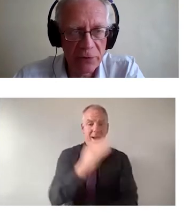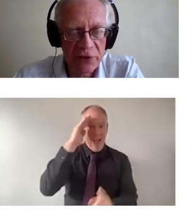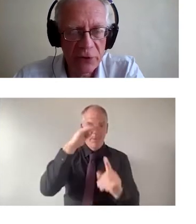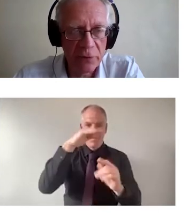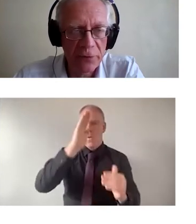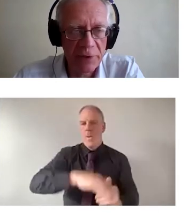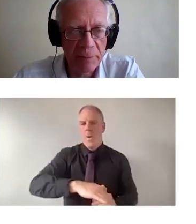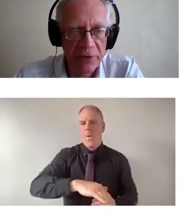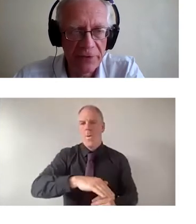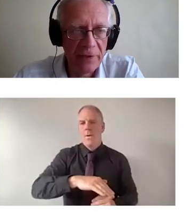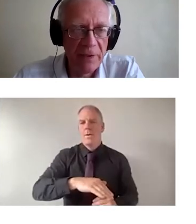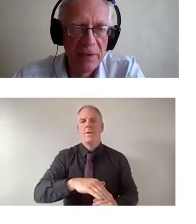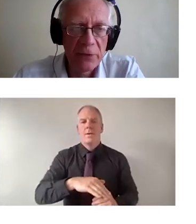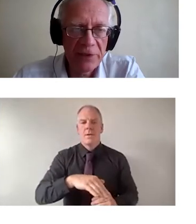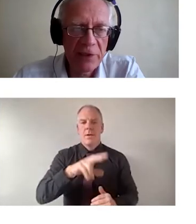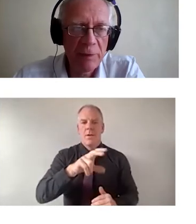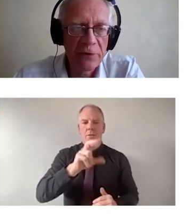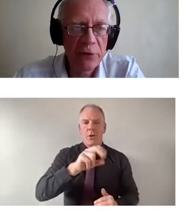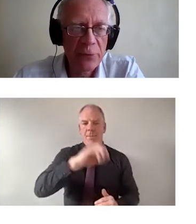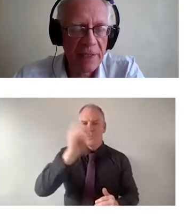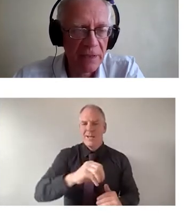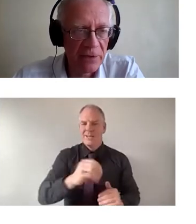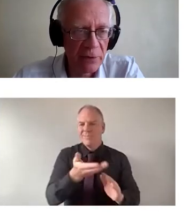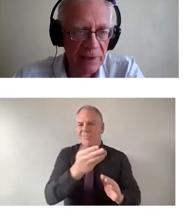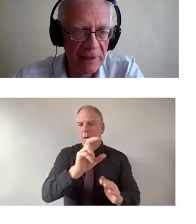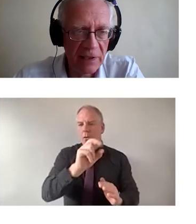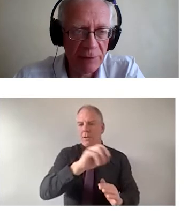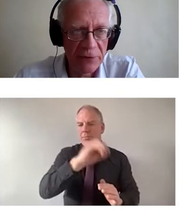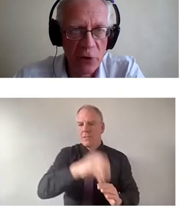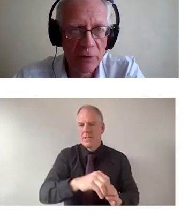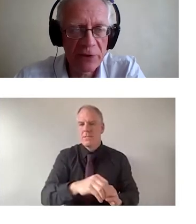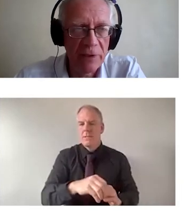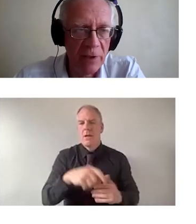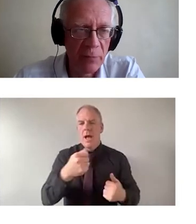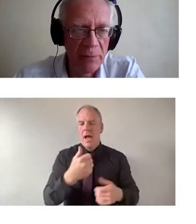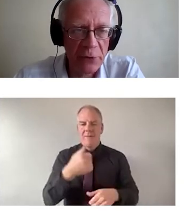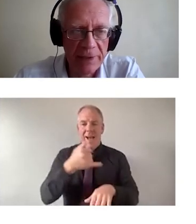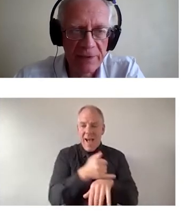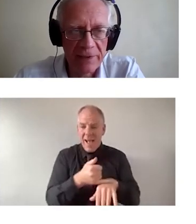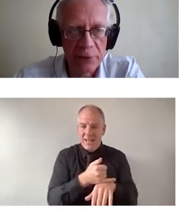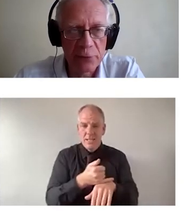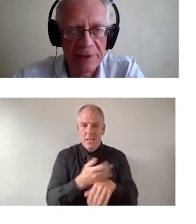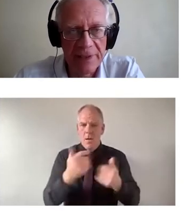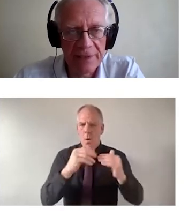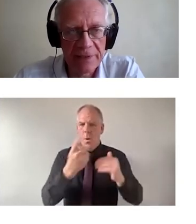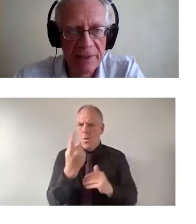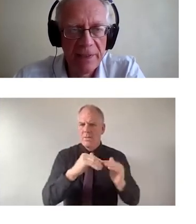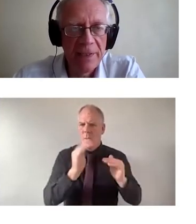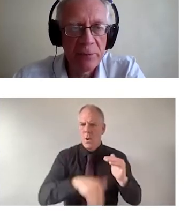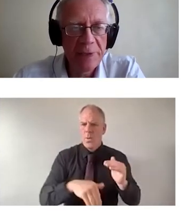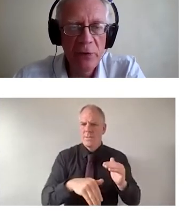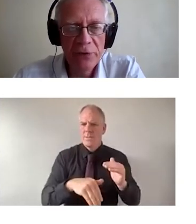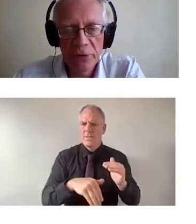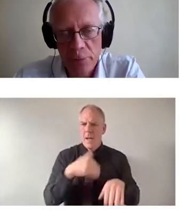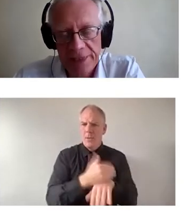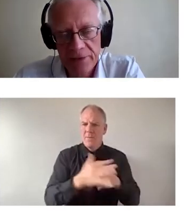quite low, so it's just over 30%. So this is one of the country, Ireland, that has one of the lowest employment rate in the EU28.